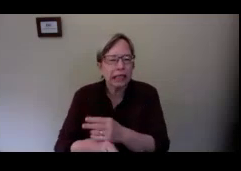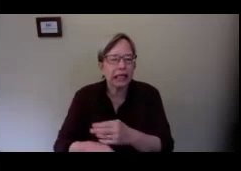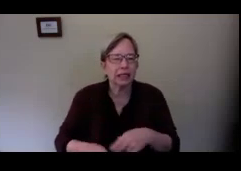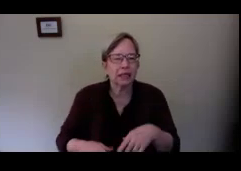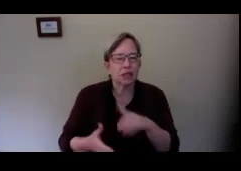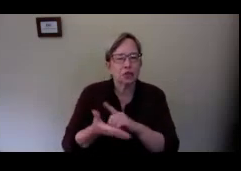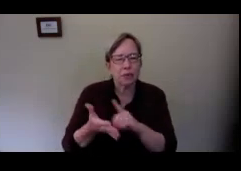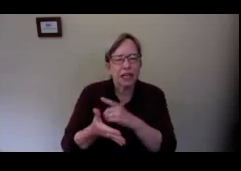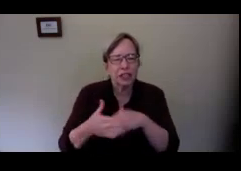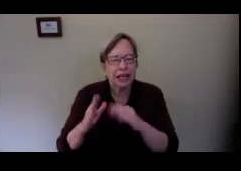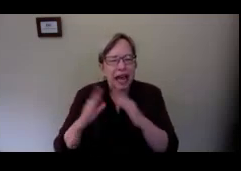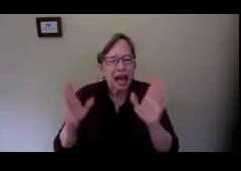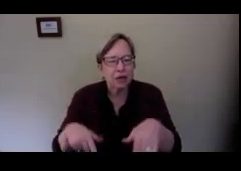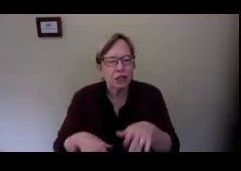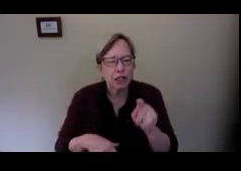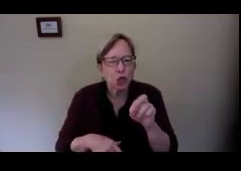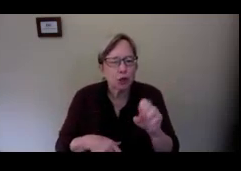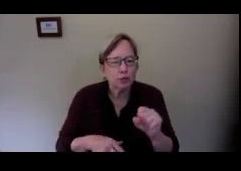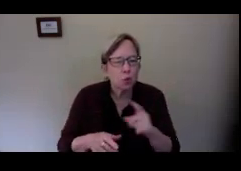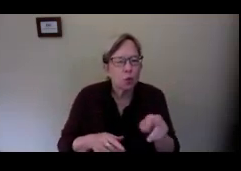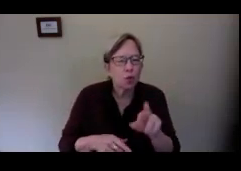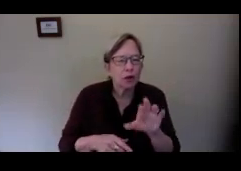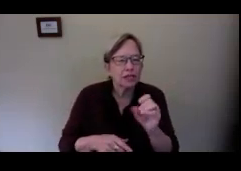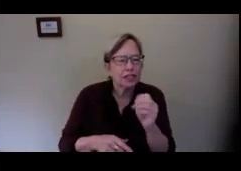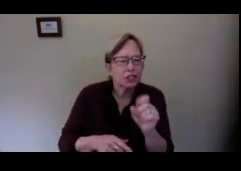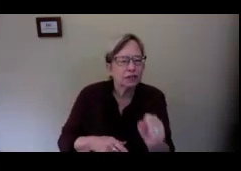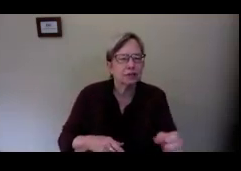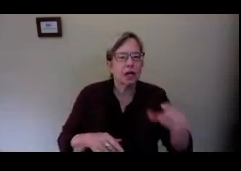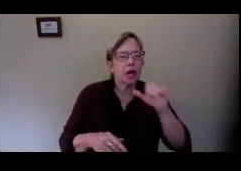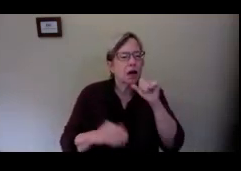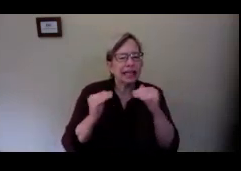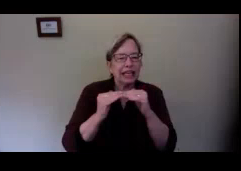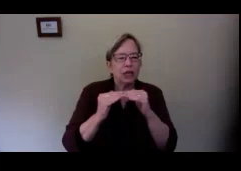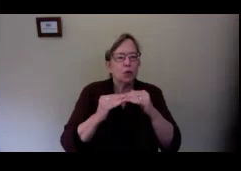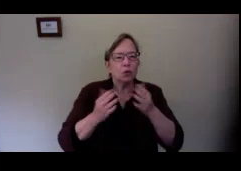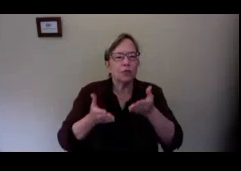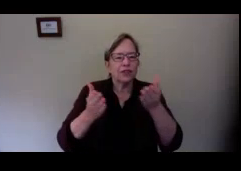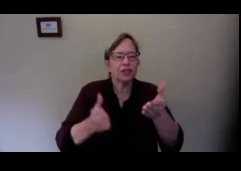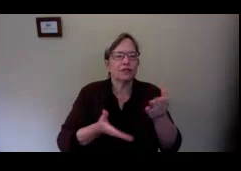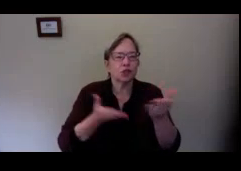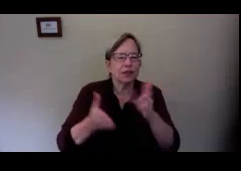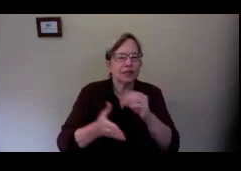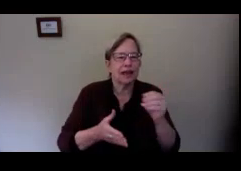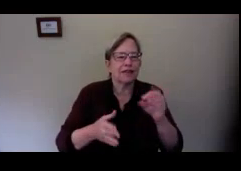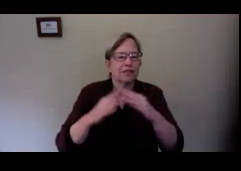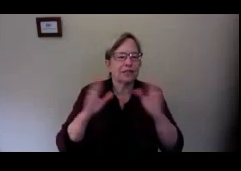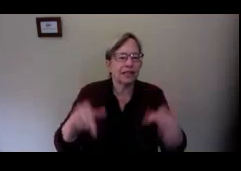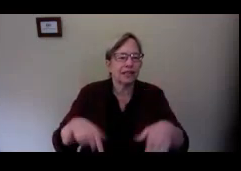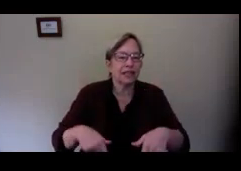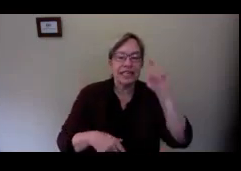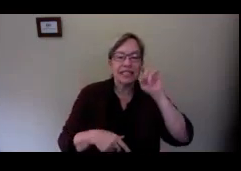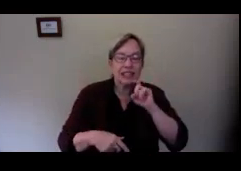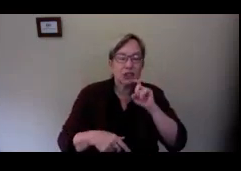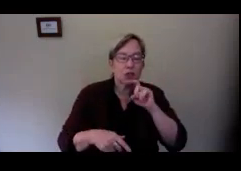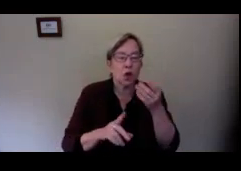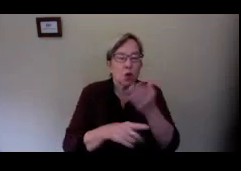of services and facilities, sexual harassment, and refusing to provide a reasonable accommodation